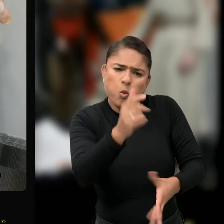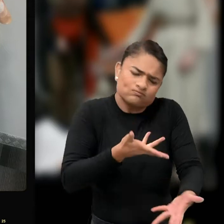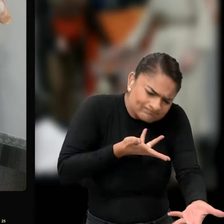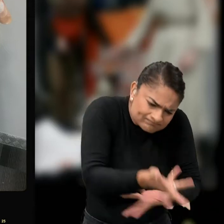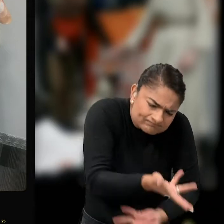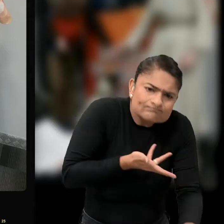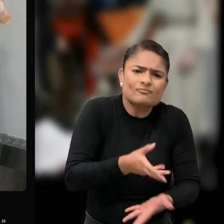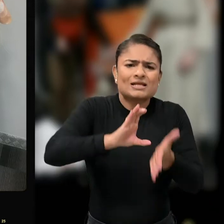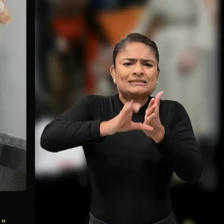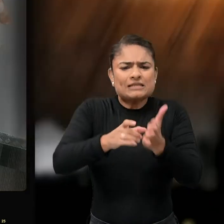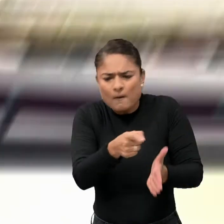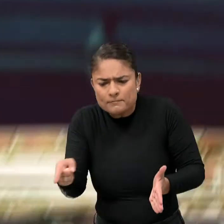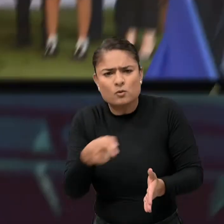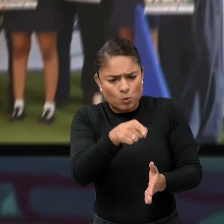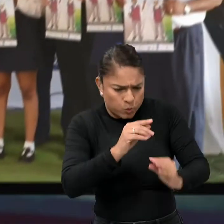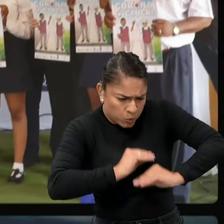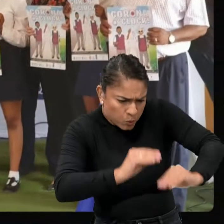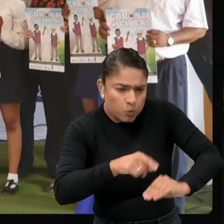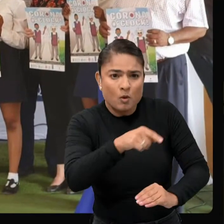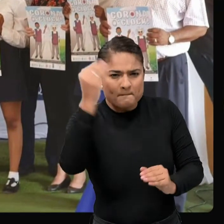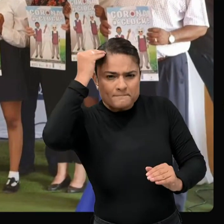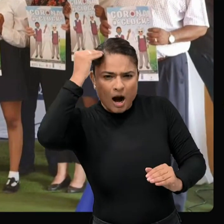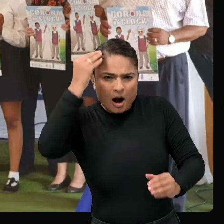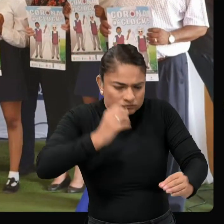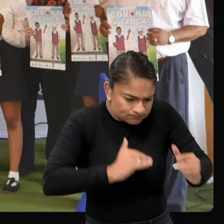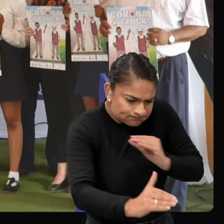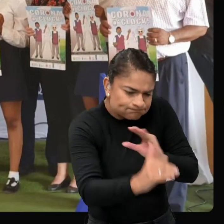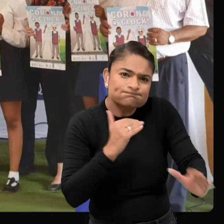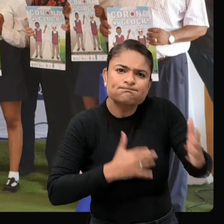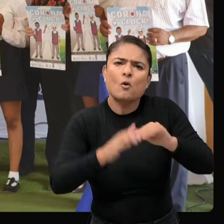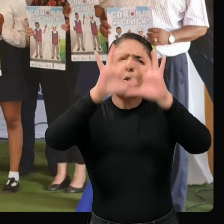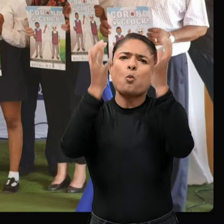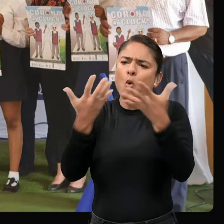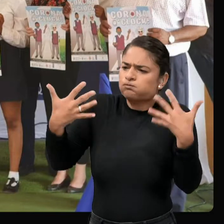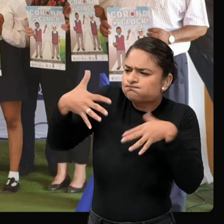children, how you make them see the world as equal, as mainstream, and